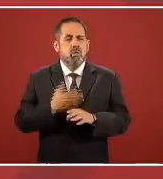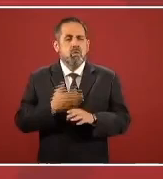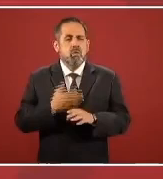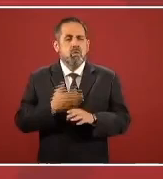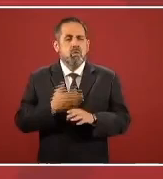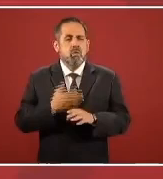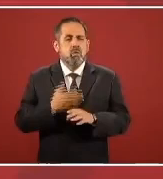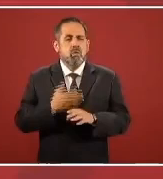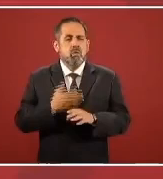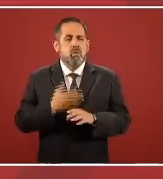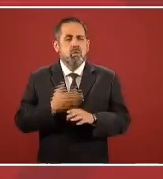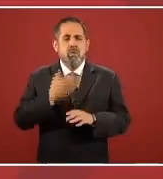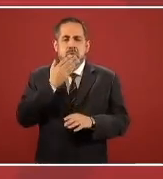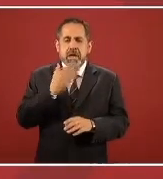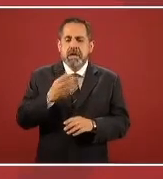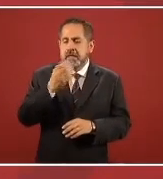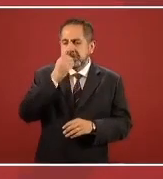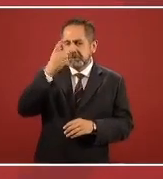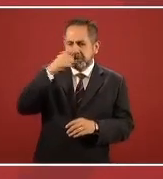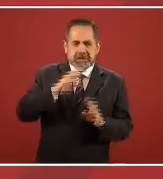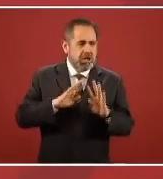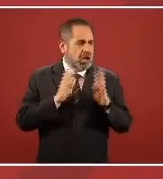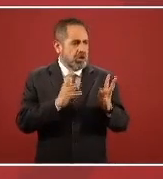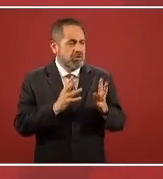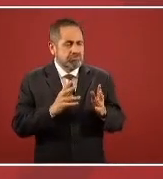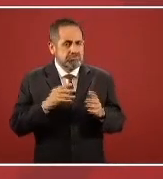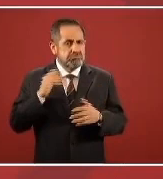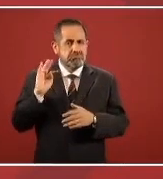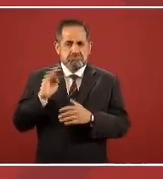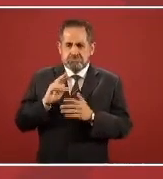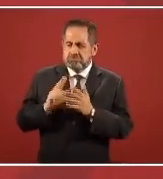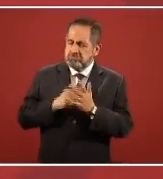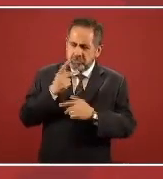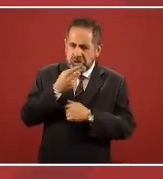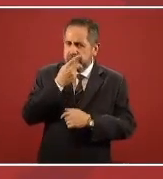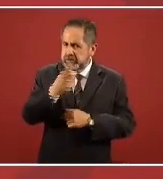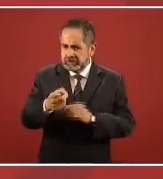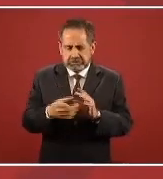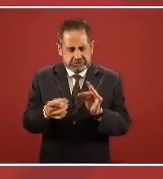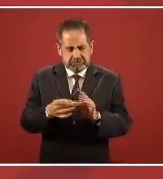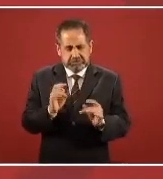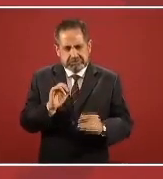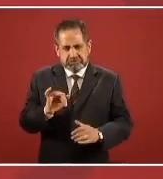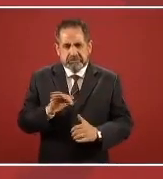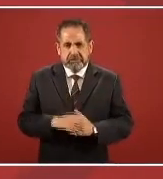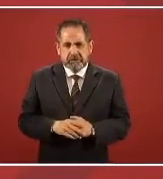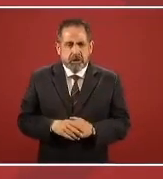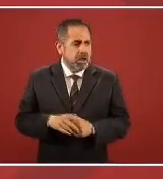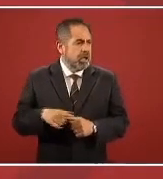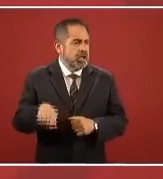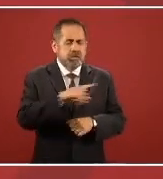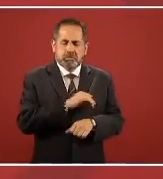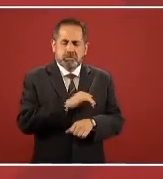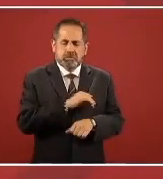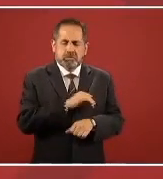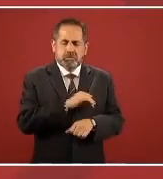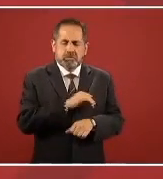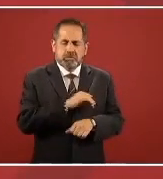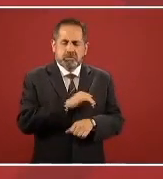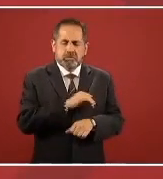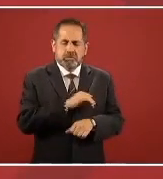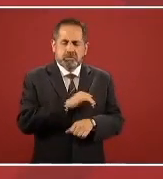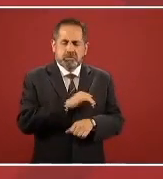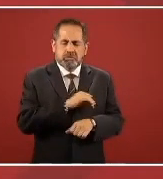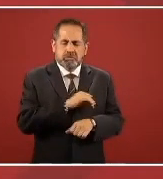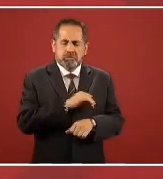good meeting. Repetirlo. To repeat that. Que se portaron muy bien. That